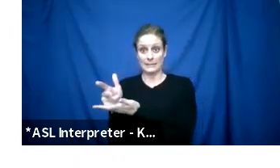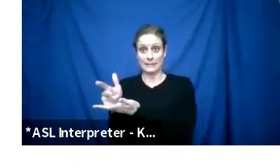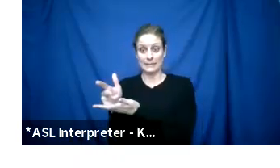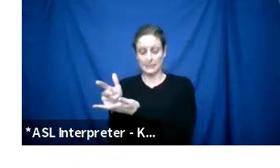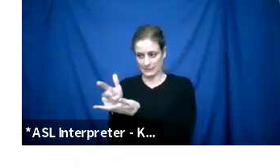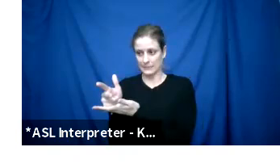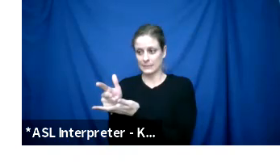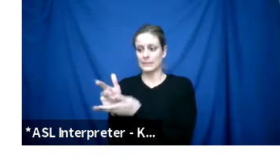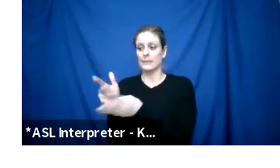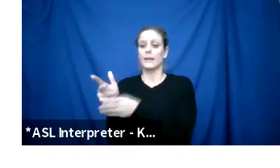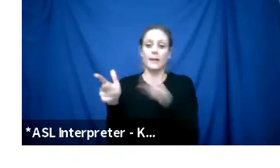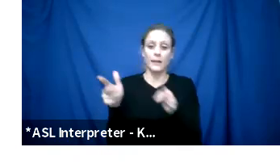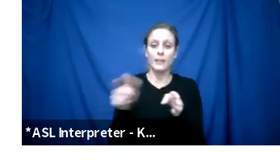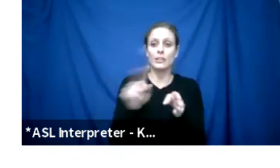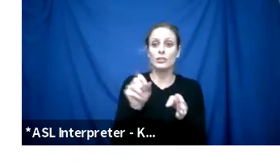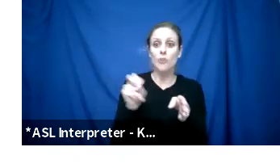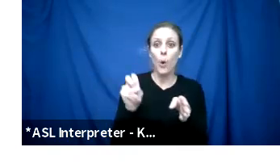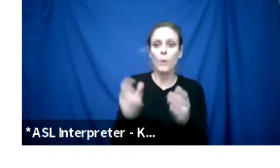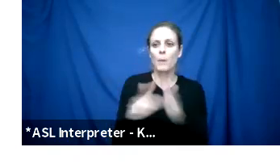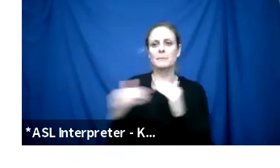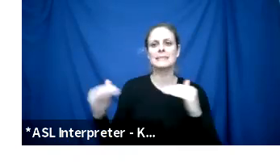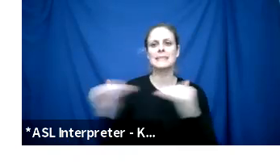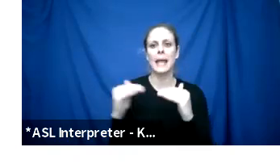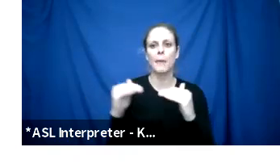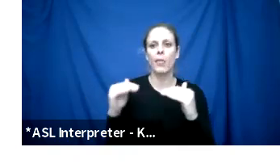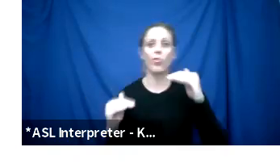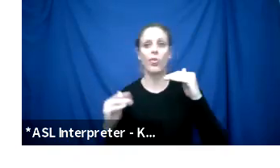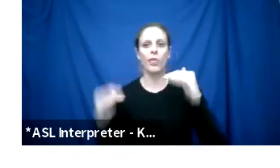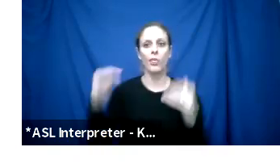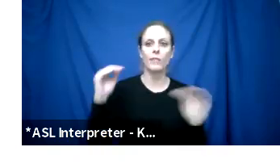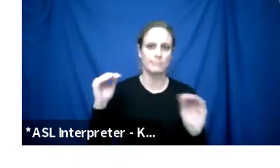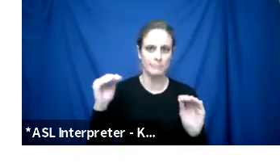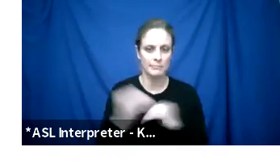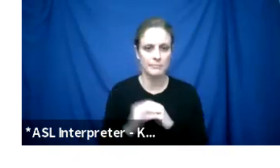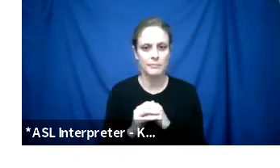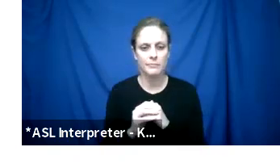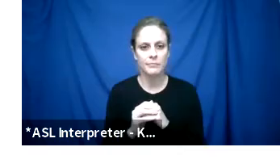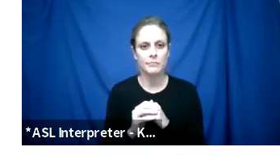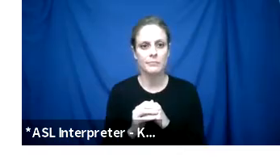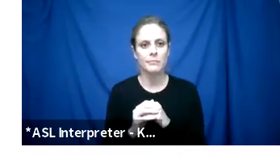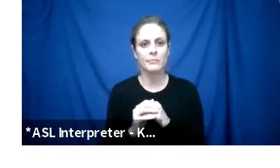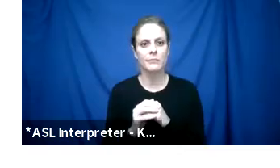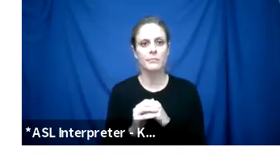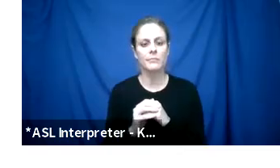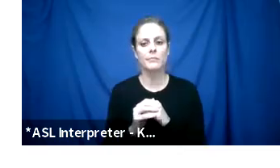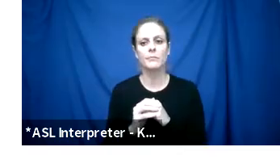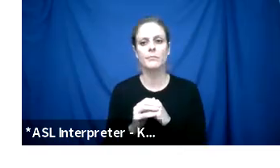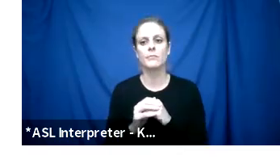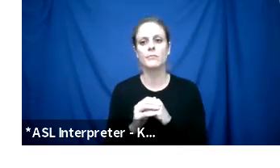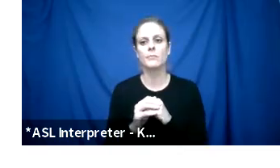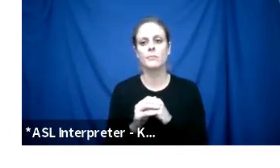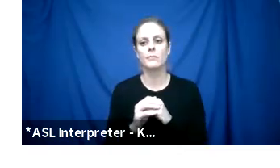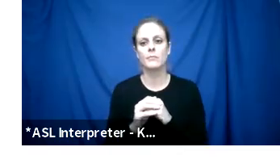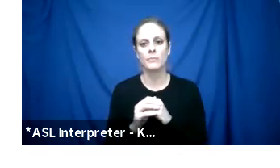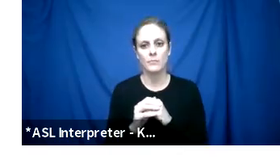have curb cuts that are cut into the curb itself and not built up into this space. The idea here is that